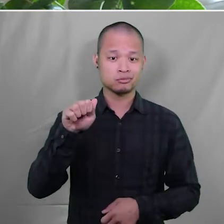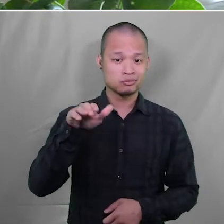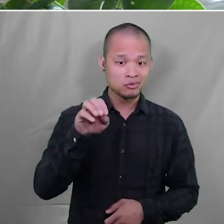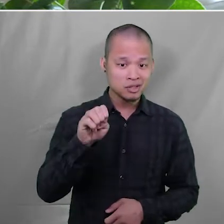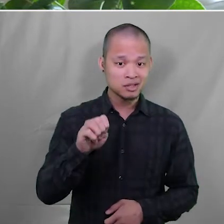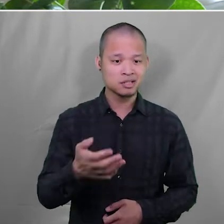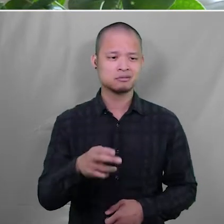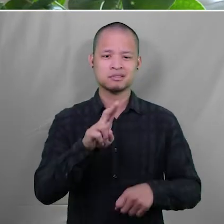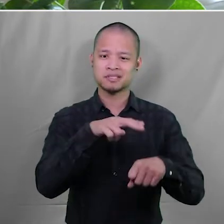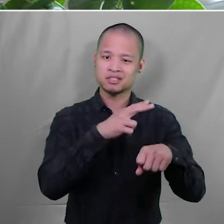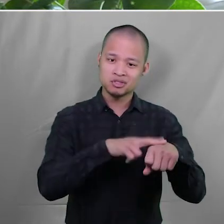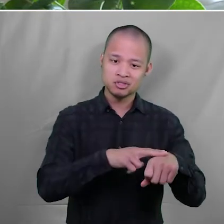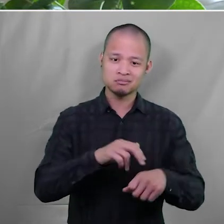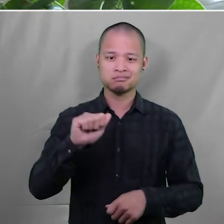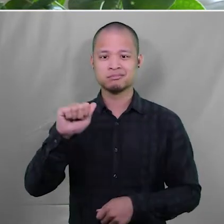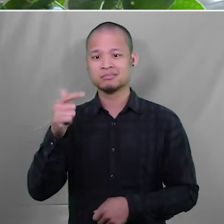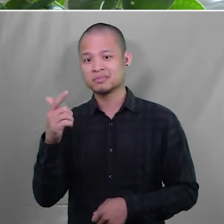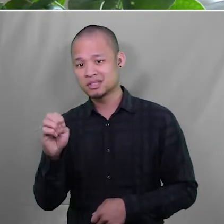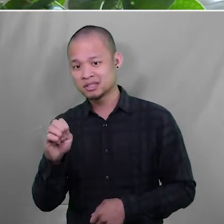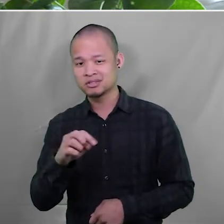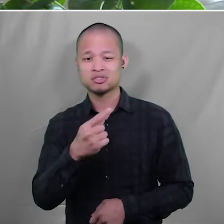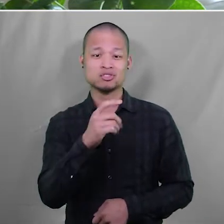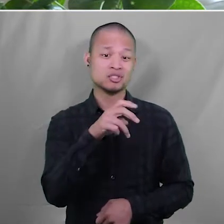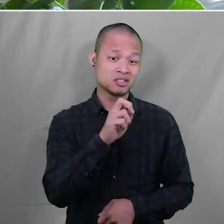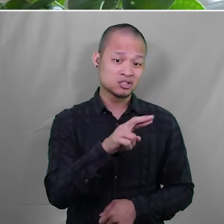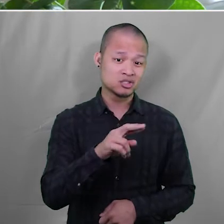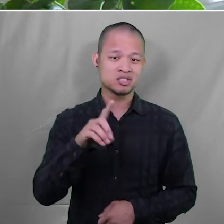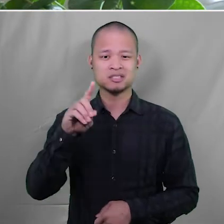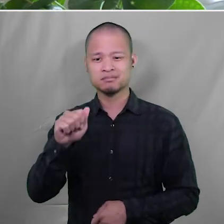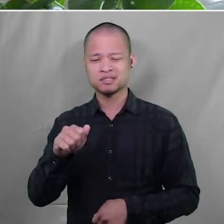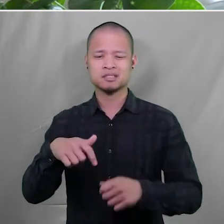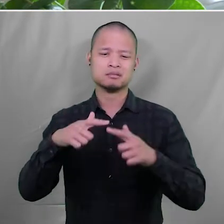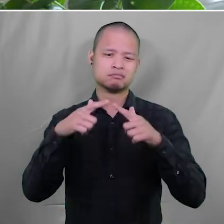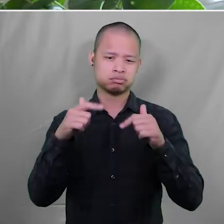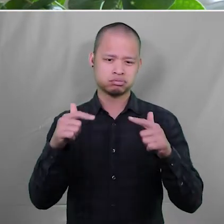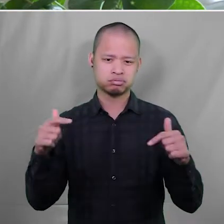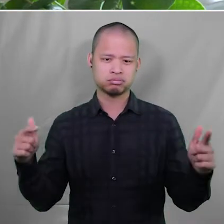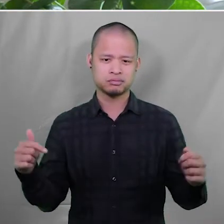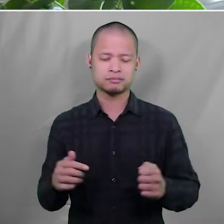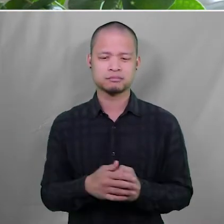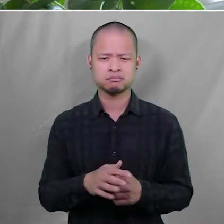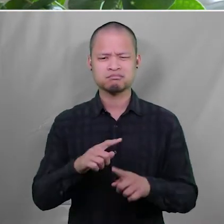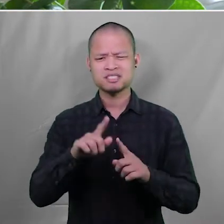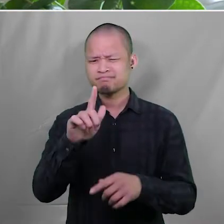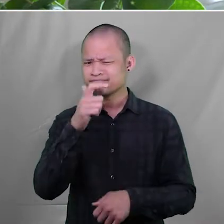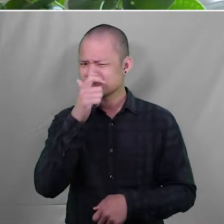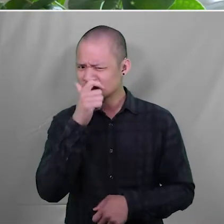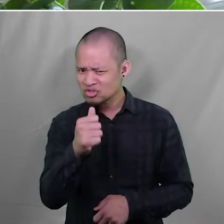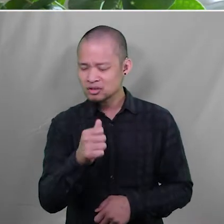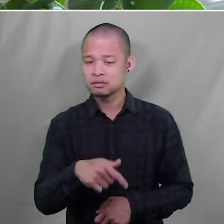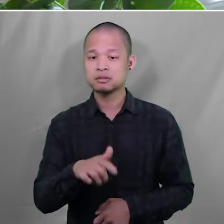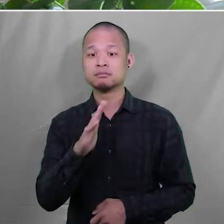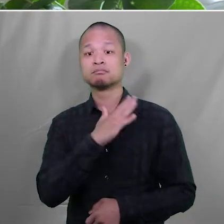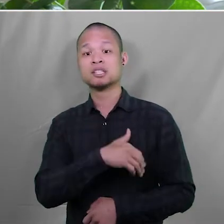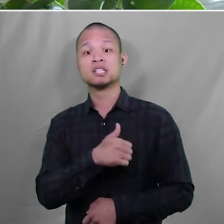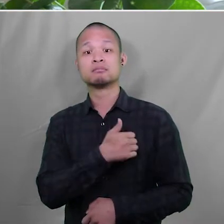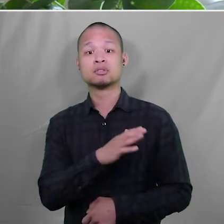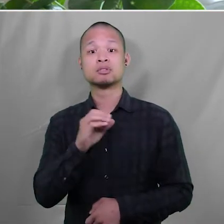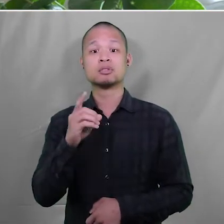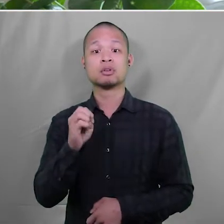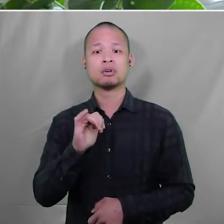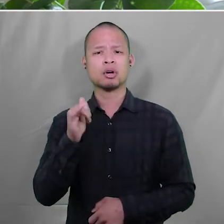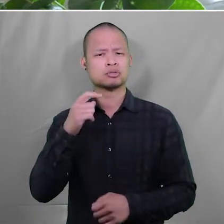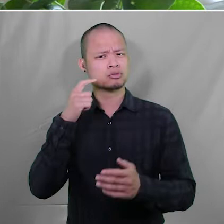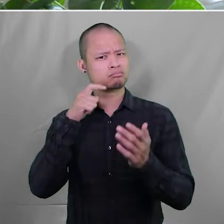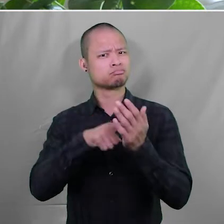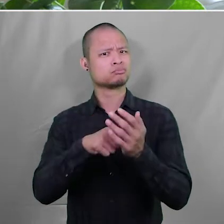such as race, nationality, age, gender, disability, etc. But interestingly, the Manitoba Code also